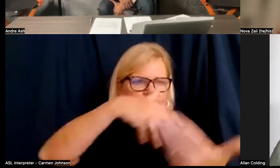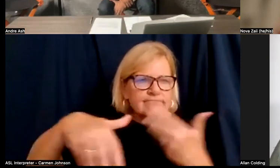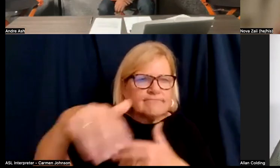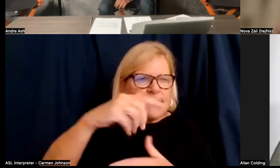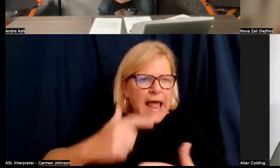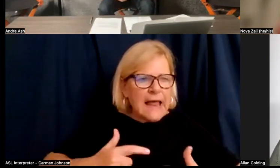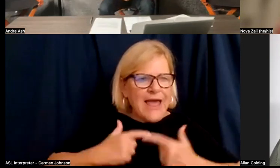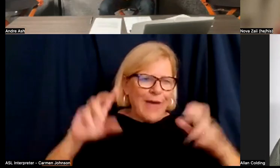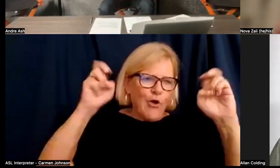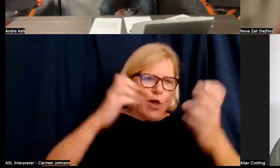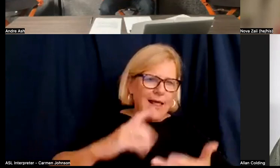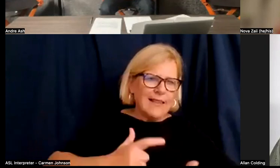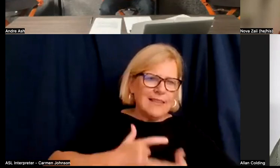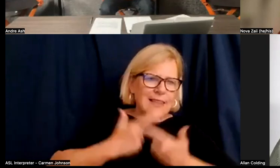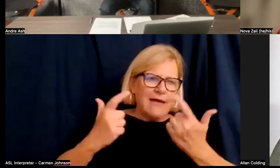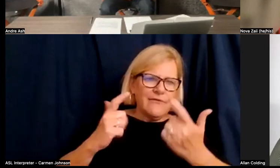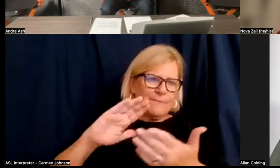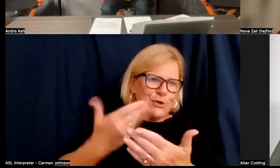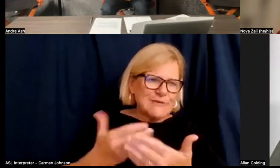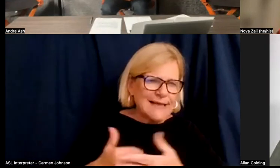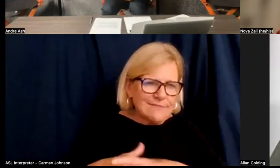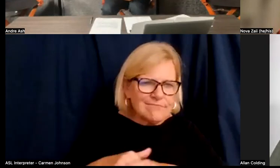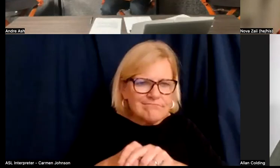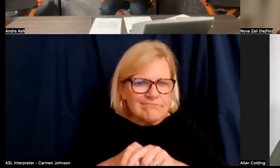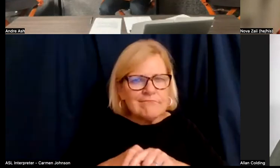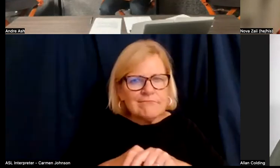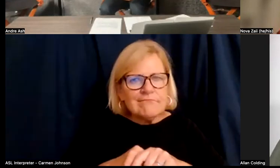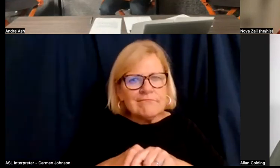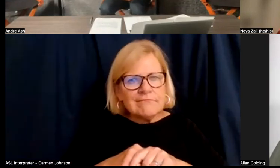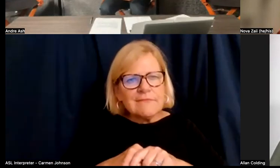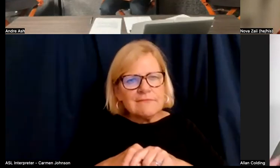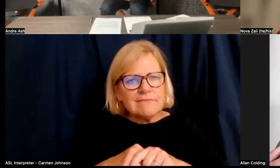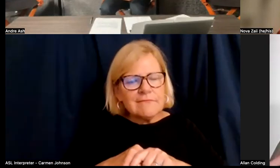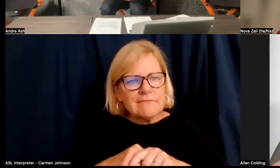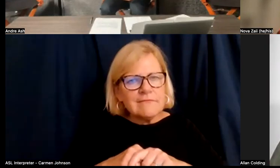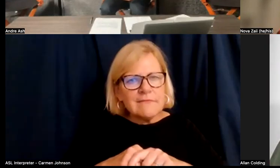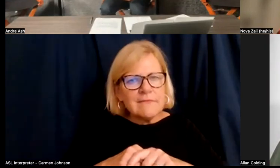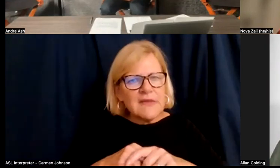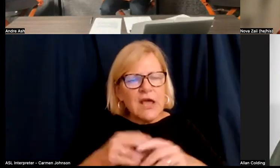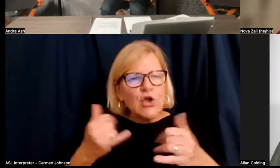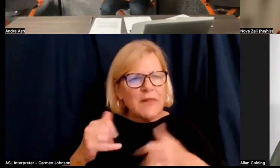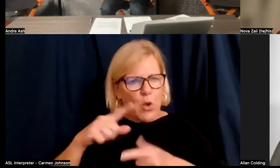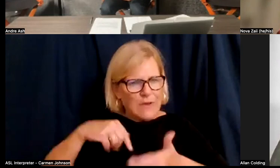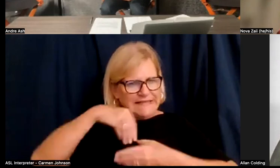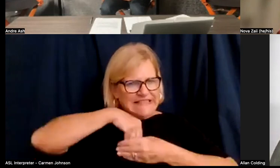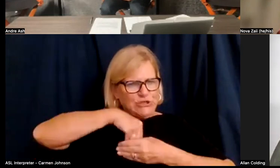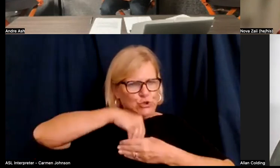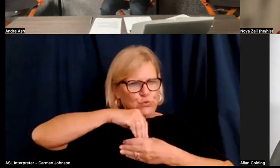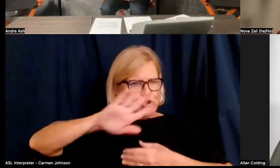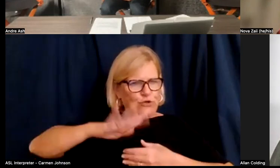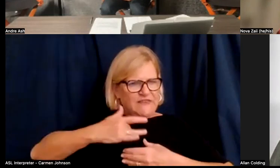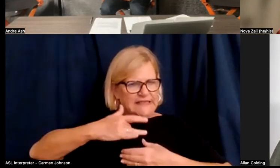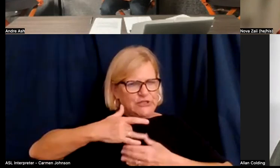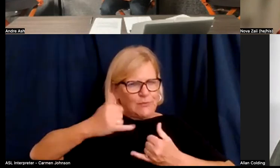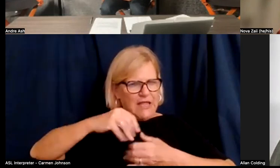life music, what I call life music, okay? Or where you're playing what's in you, your feelings, you're